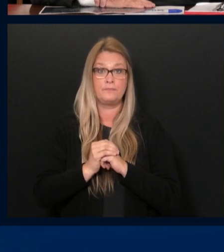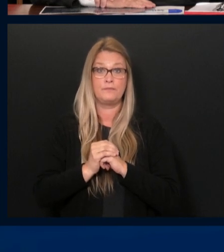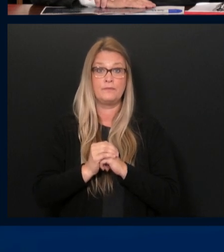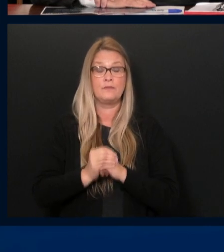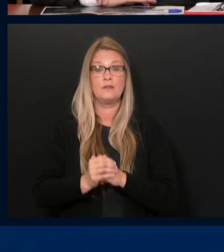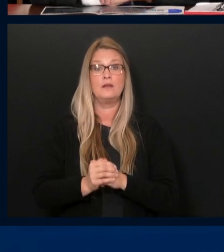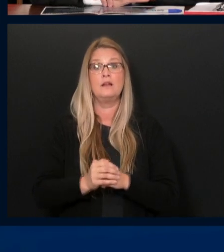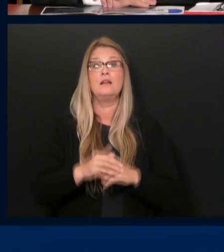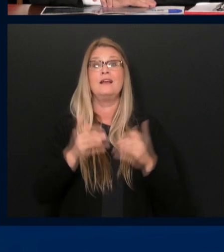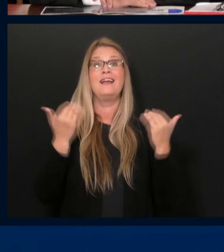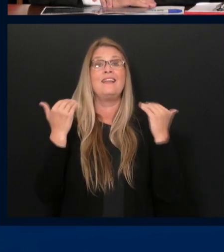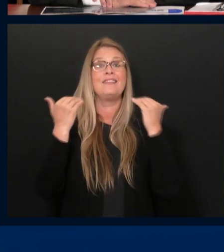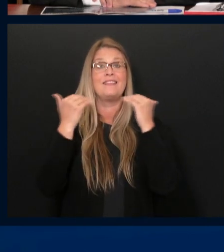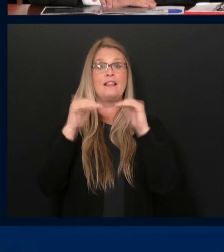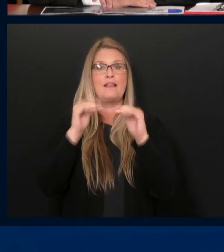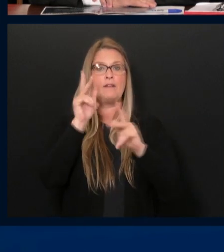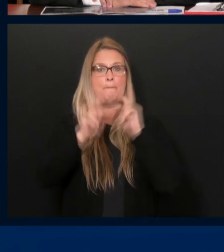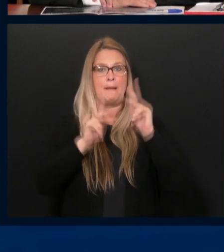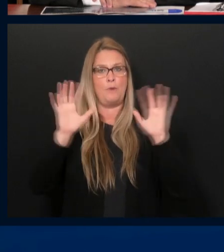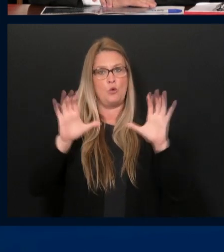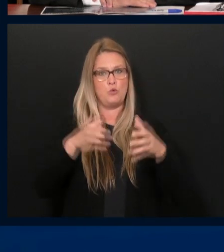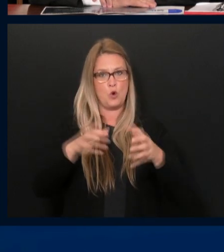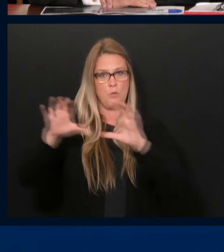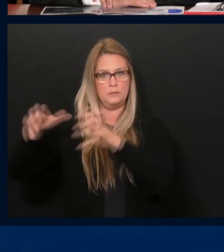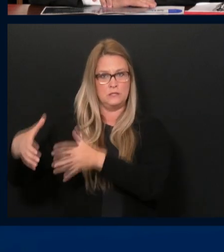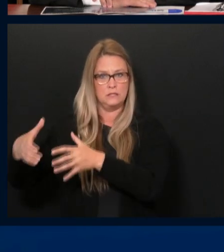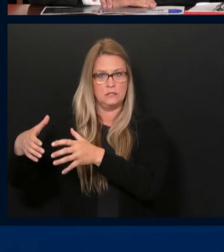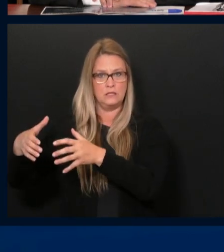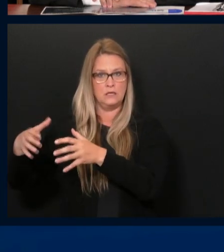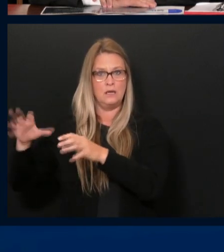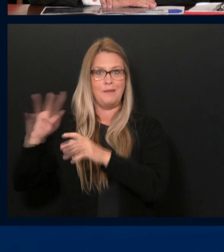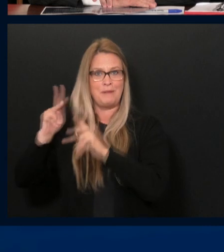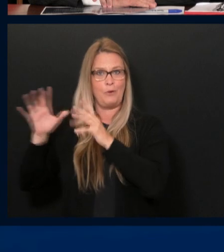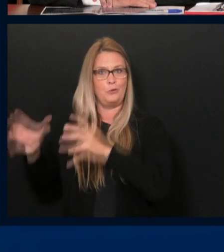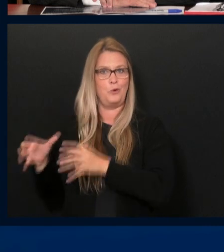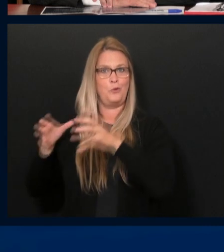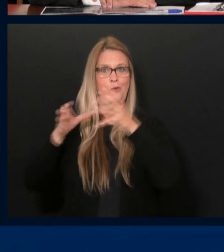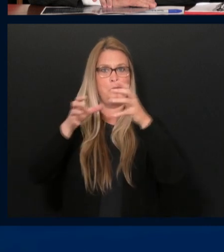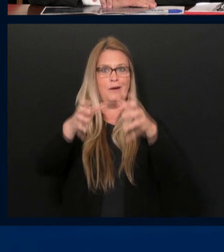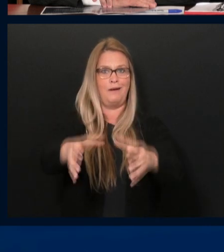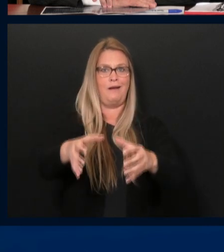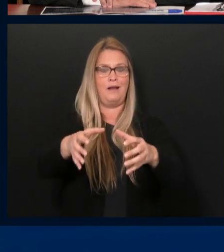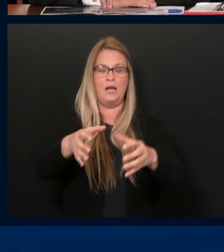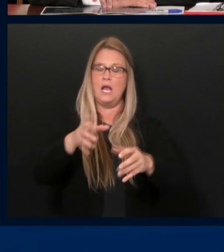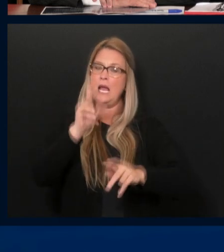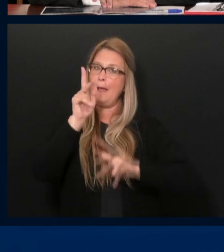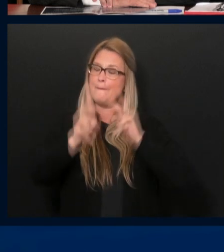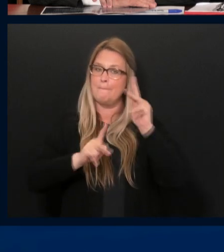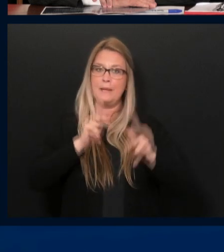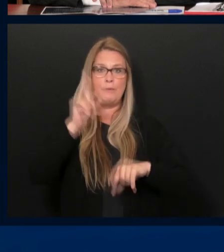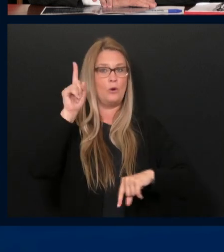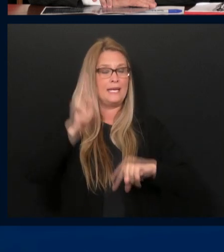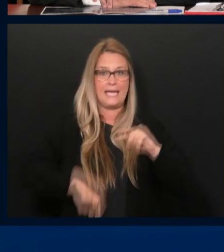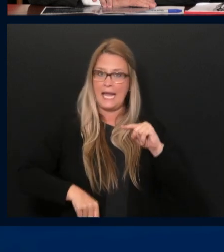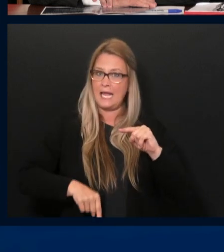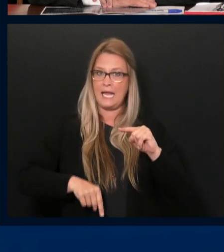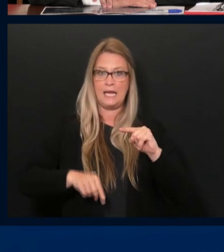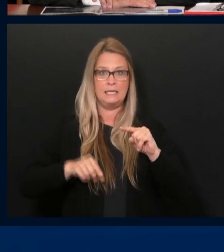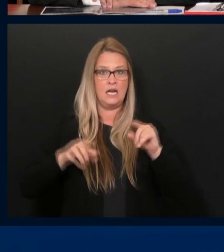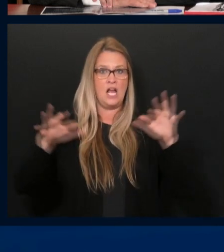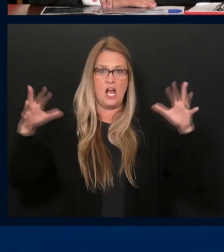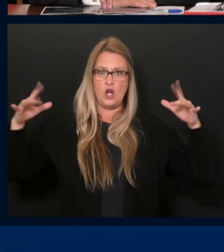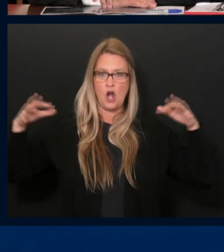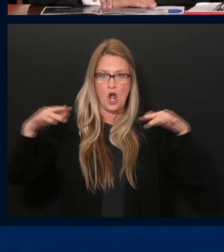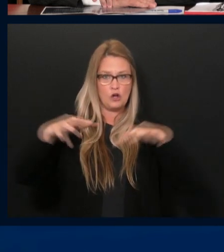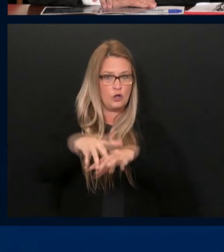On the limit of grouping, riders are prohibited from congregating along the